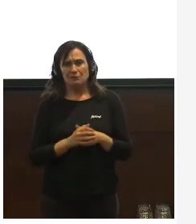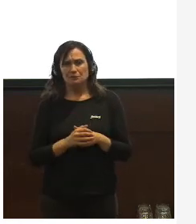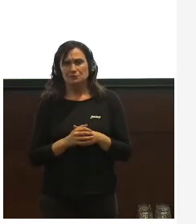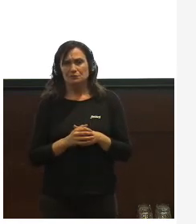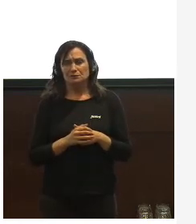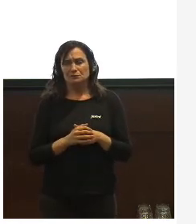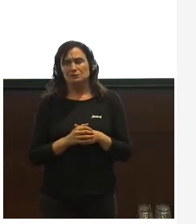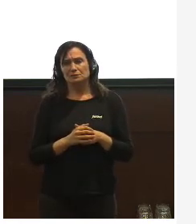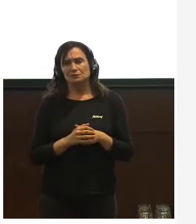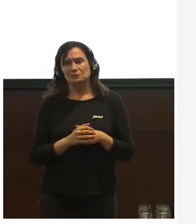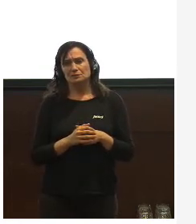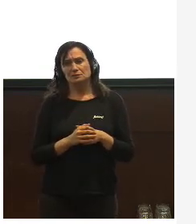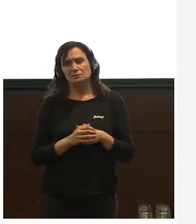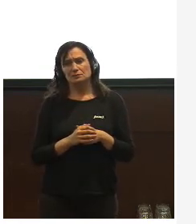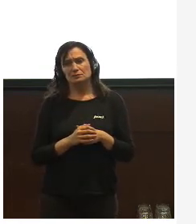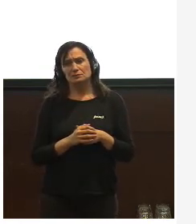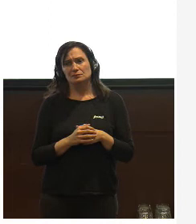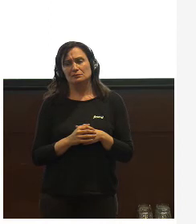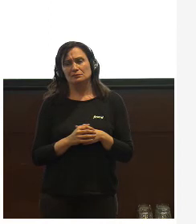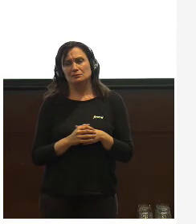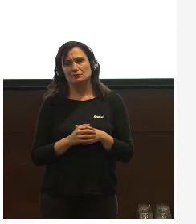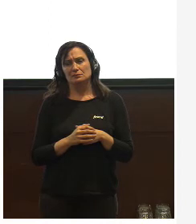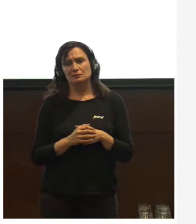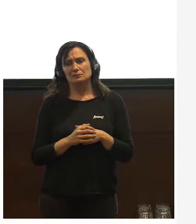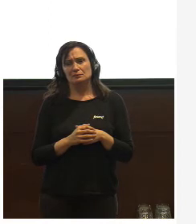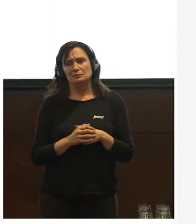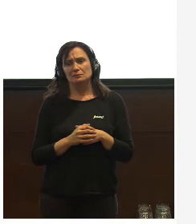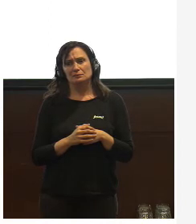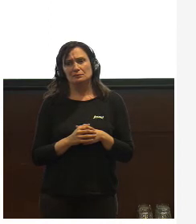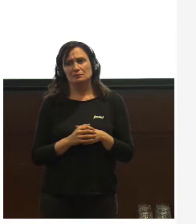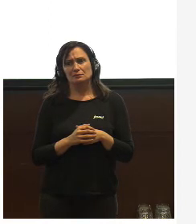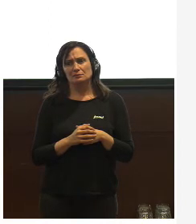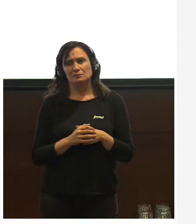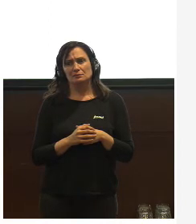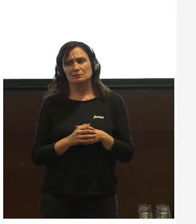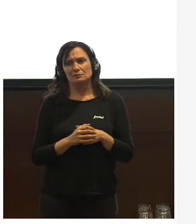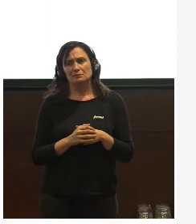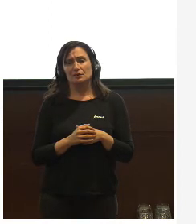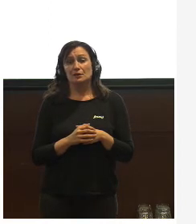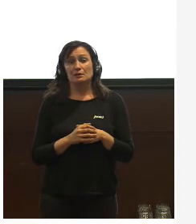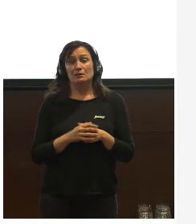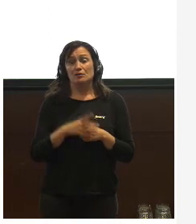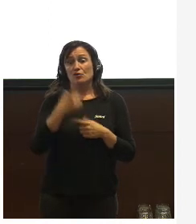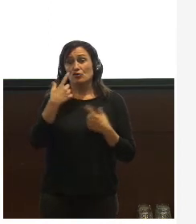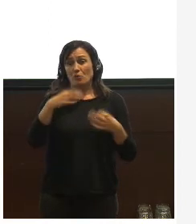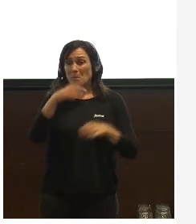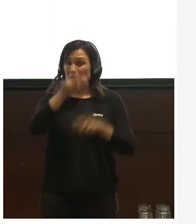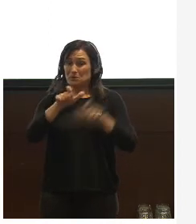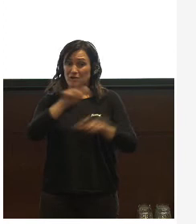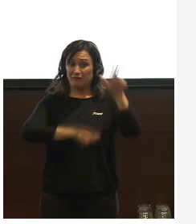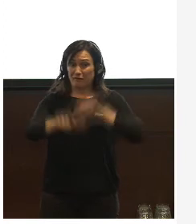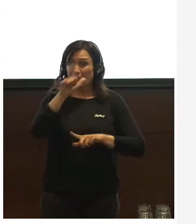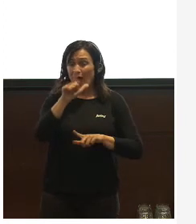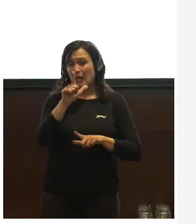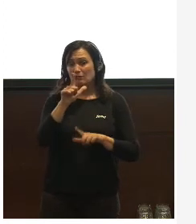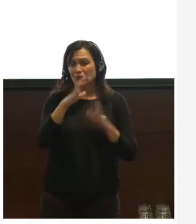standard. Also what other travelers want. So we don't, we try to create the programs that the people are looking for when they